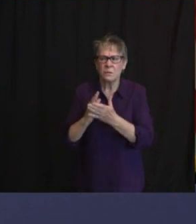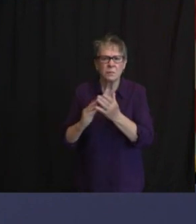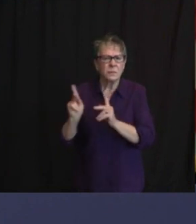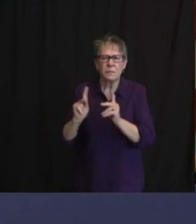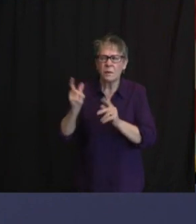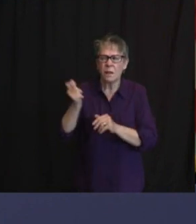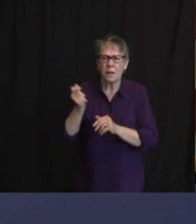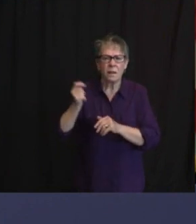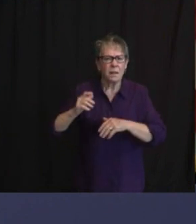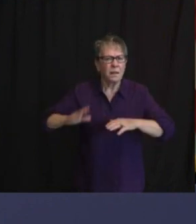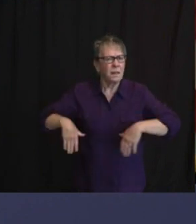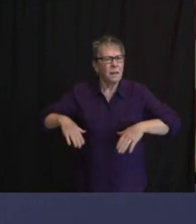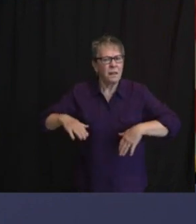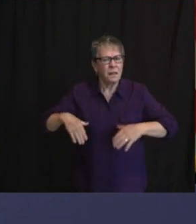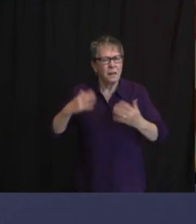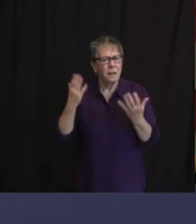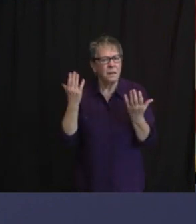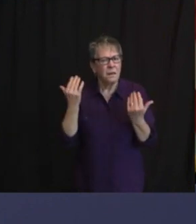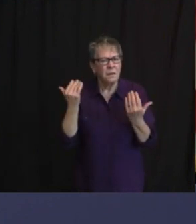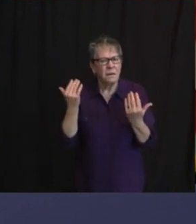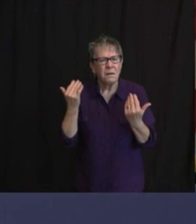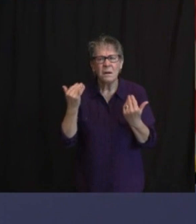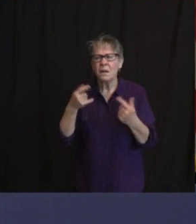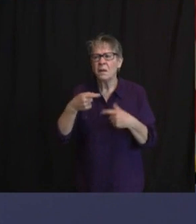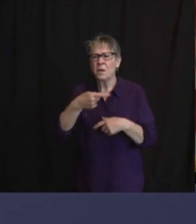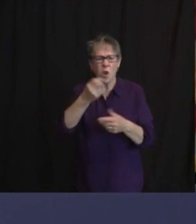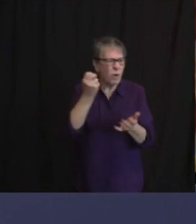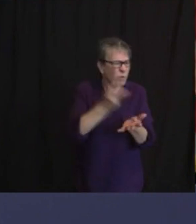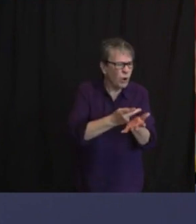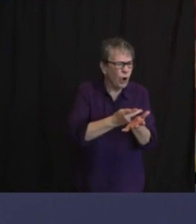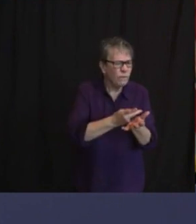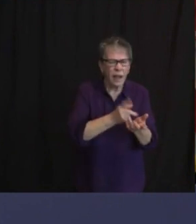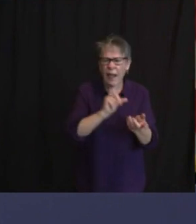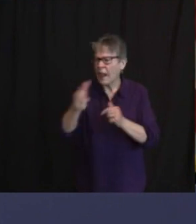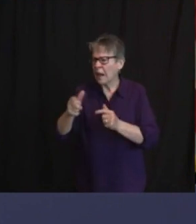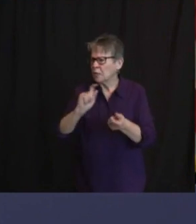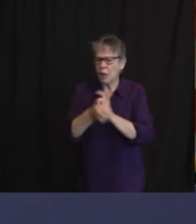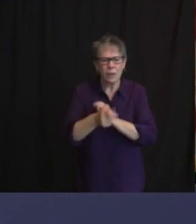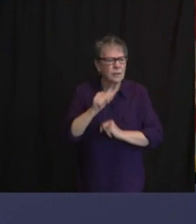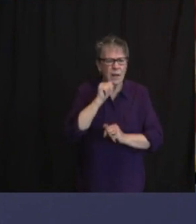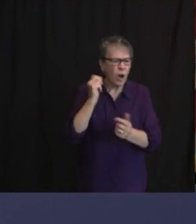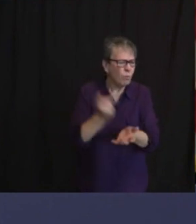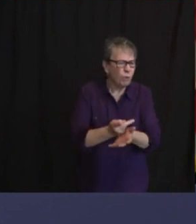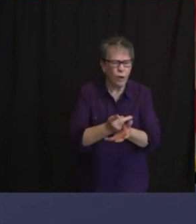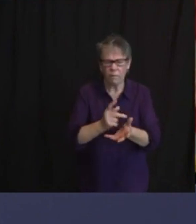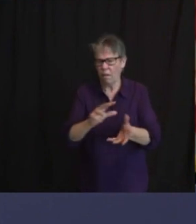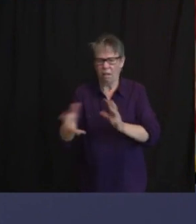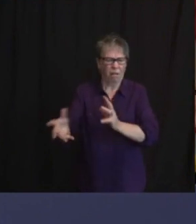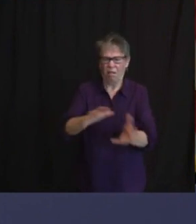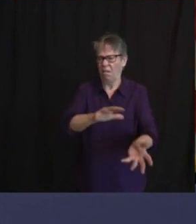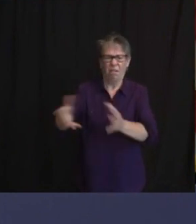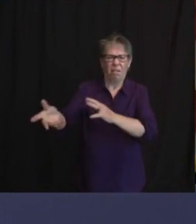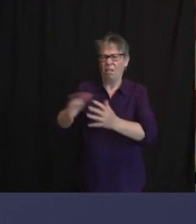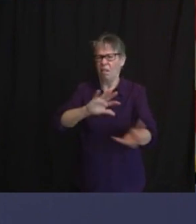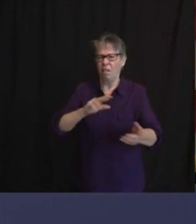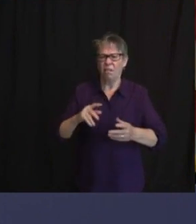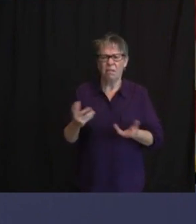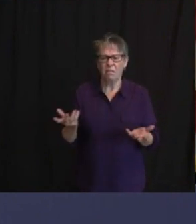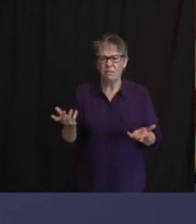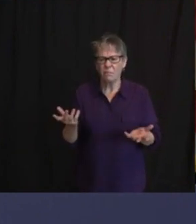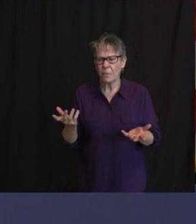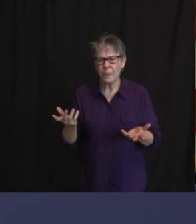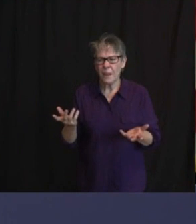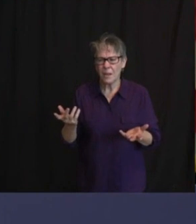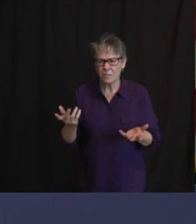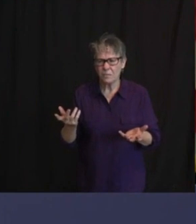there? And I think your third question is what if you at one point got registered and everything went well and then you find out that you're